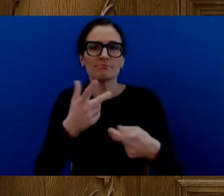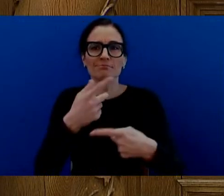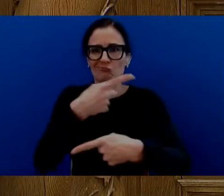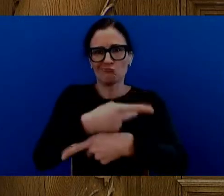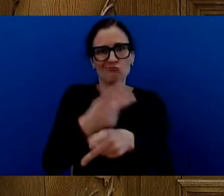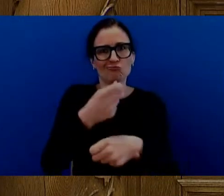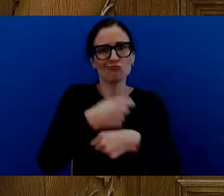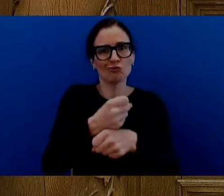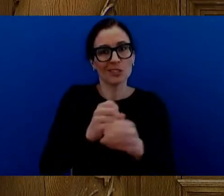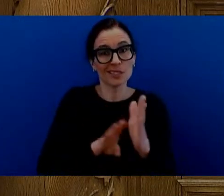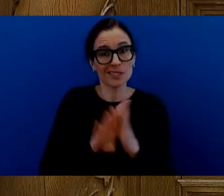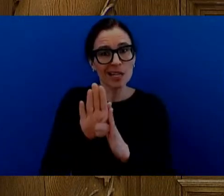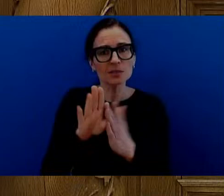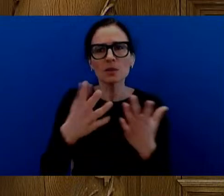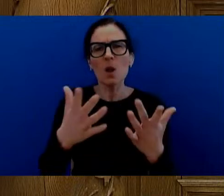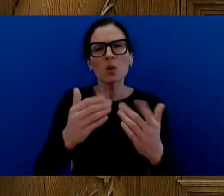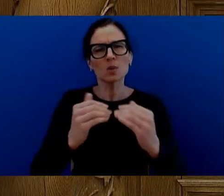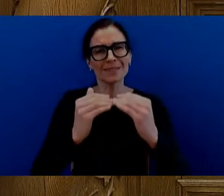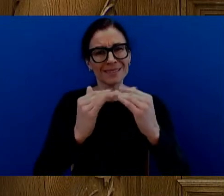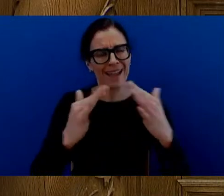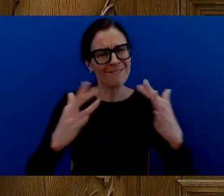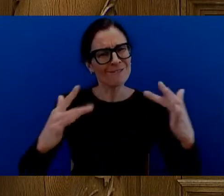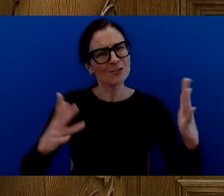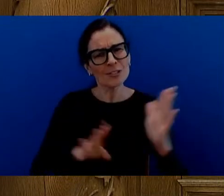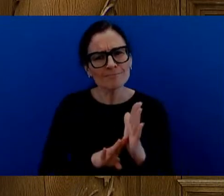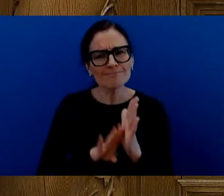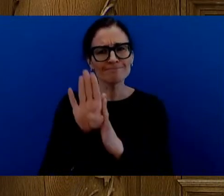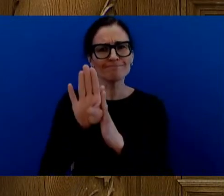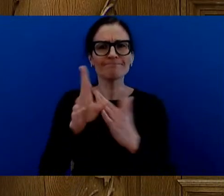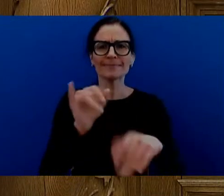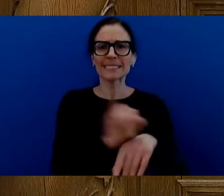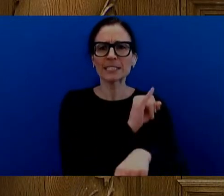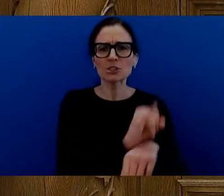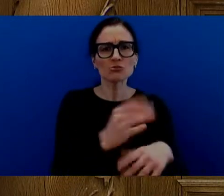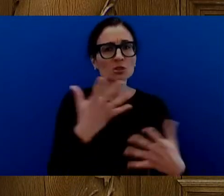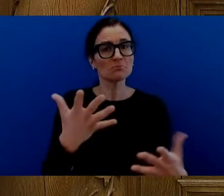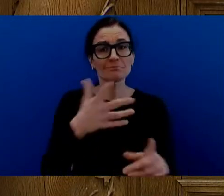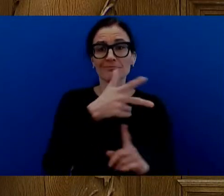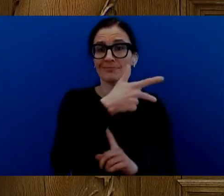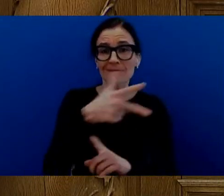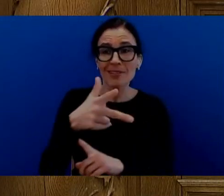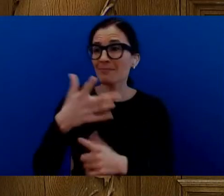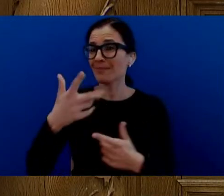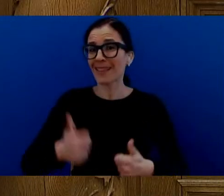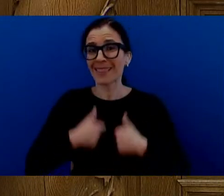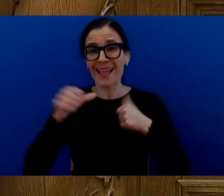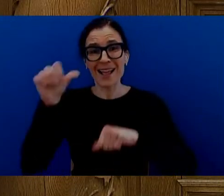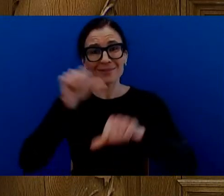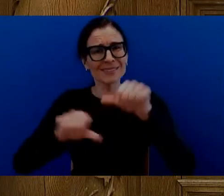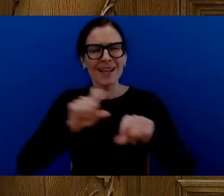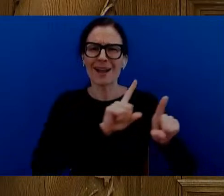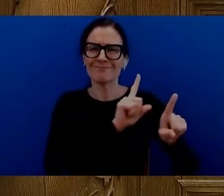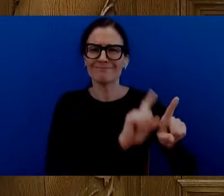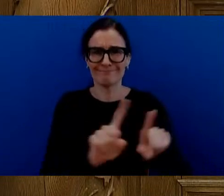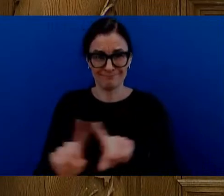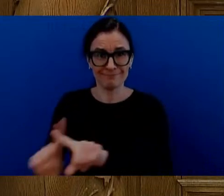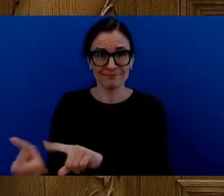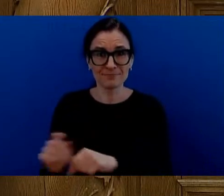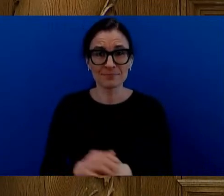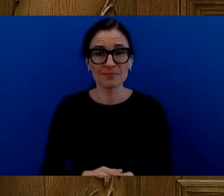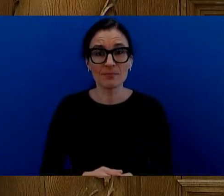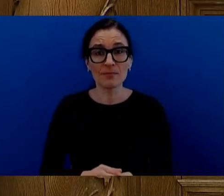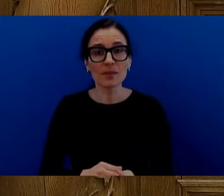to increase manufacturing opportunities. This is particularly important for our hard-hit forestry